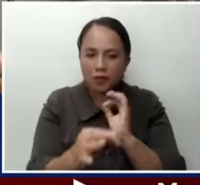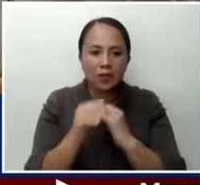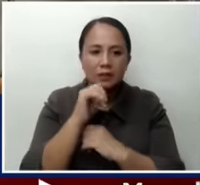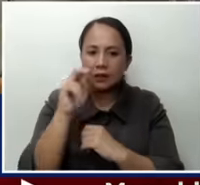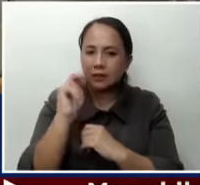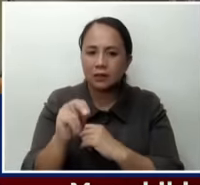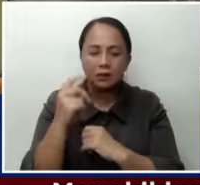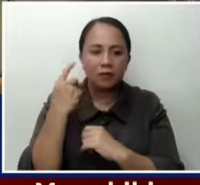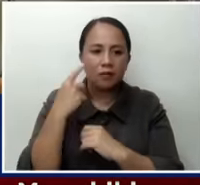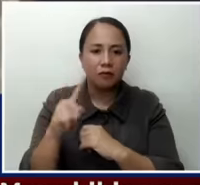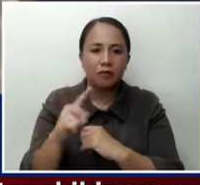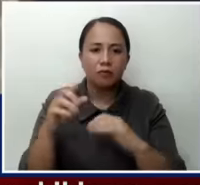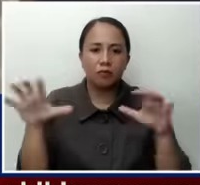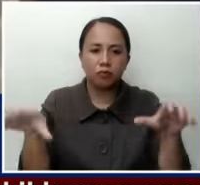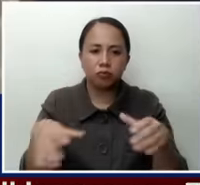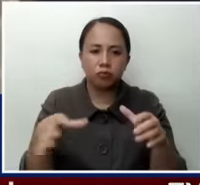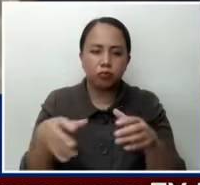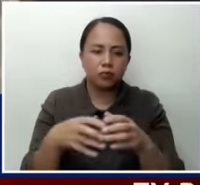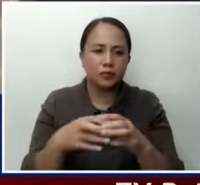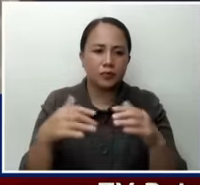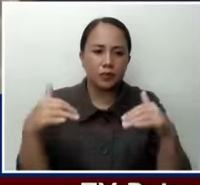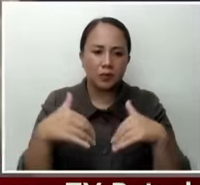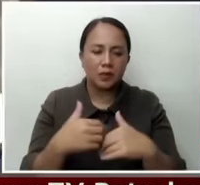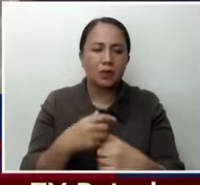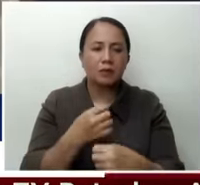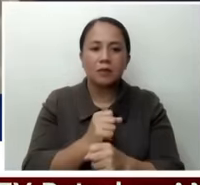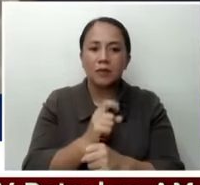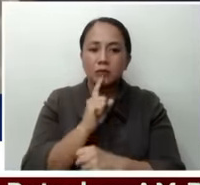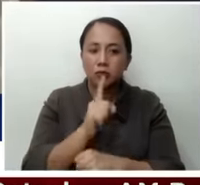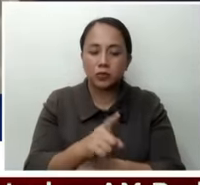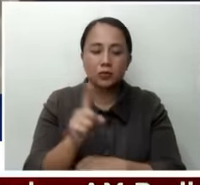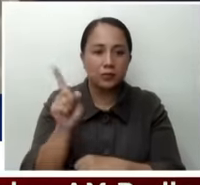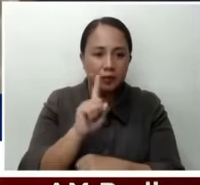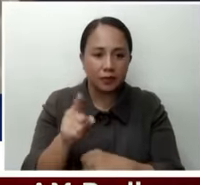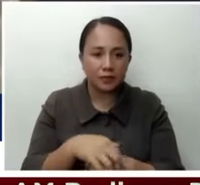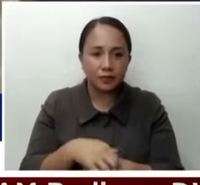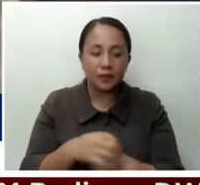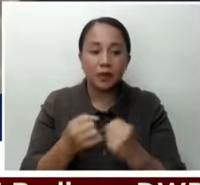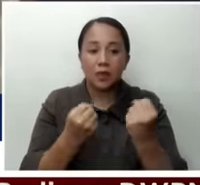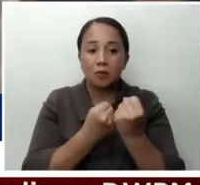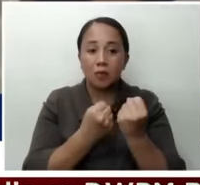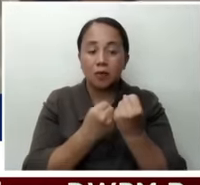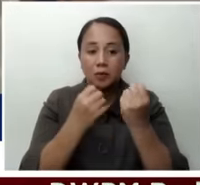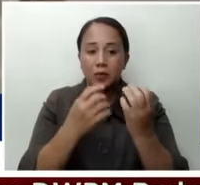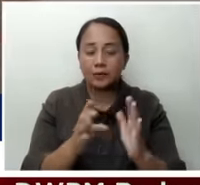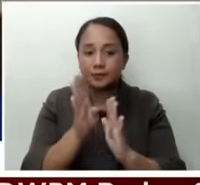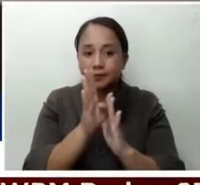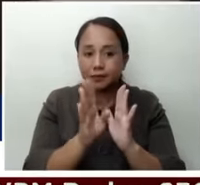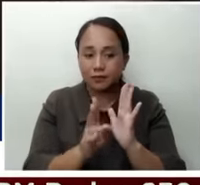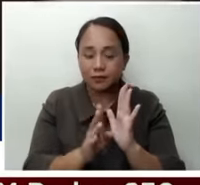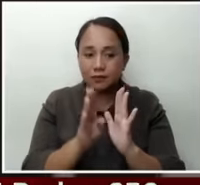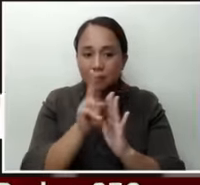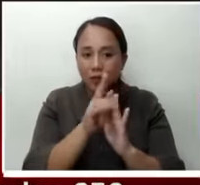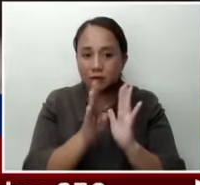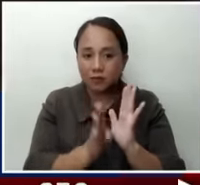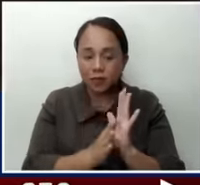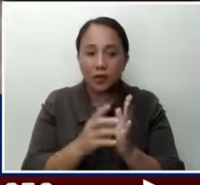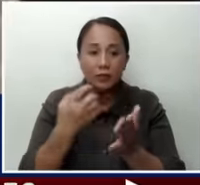a conference committee. In-insure ko doon sa mga sponsors ng bill na kung economic provision lang ba talaga